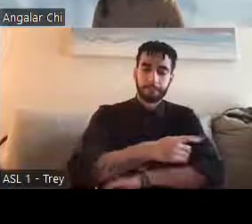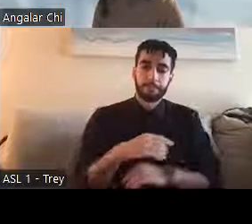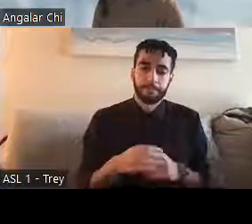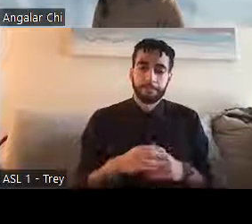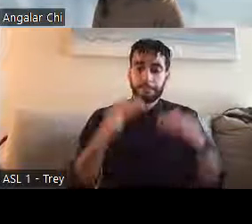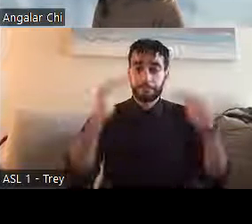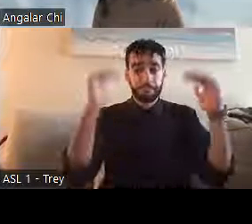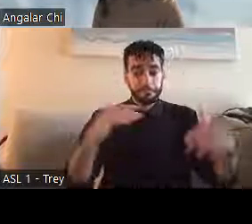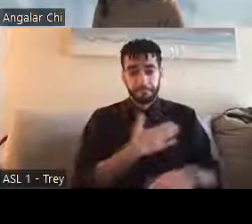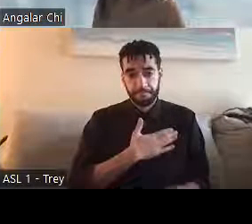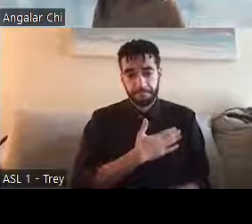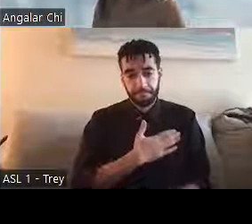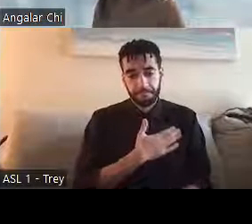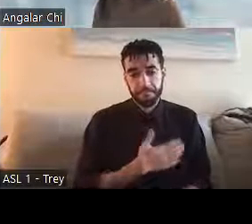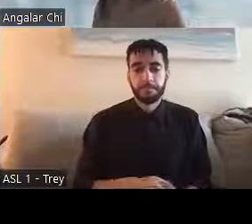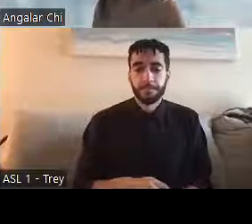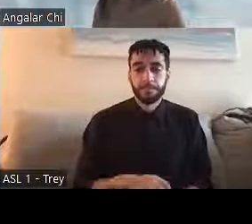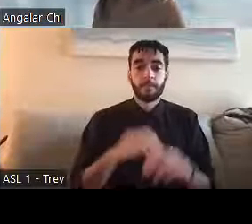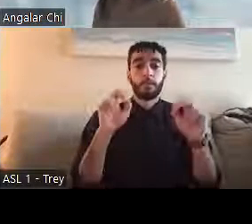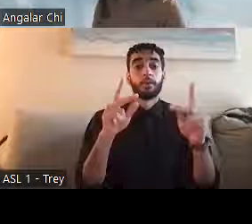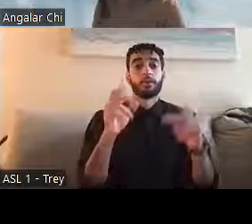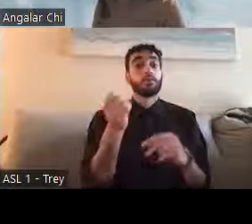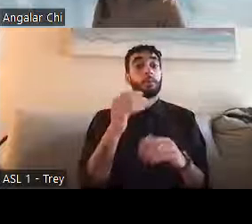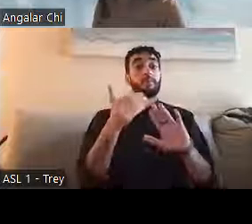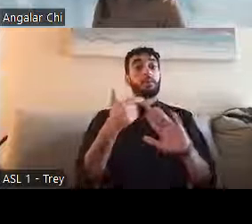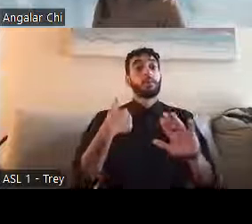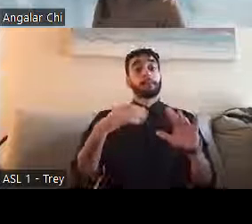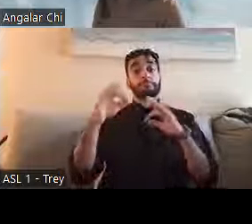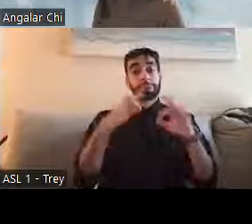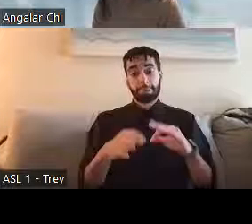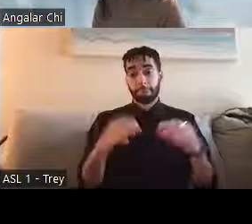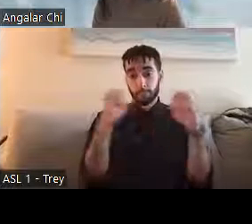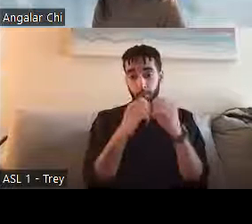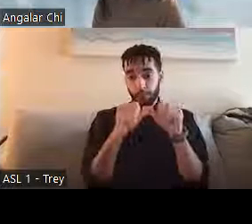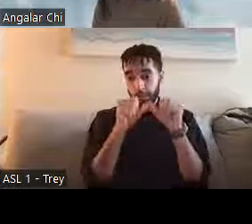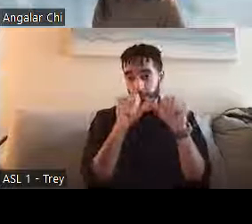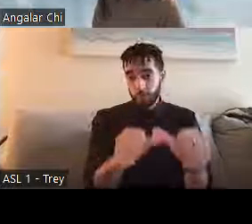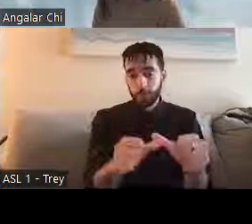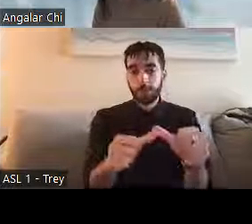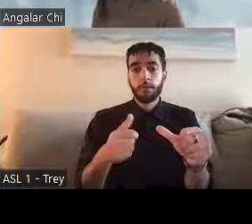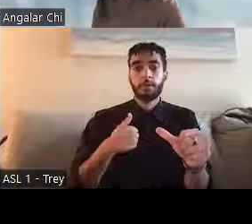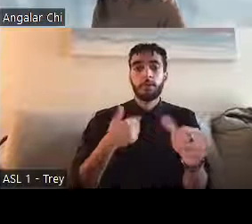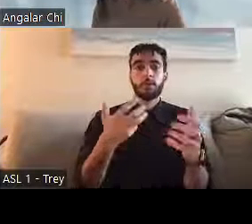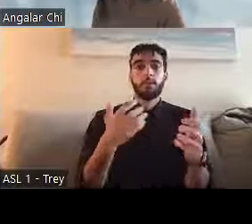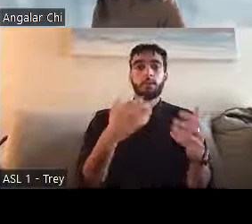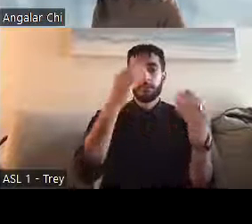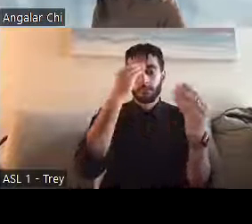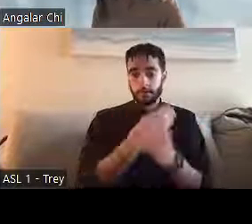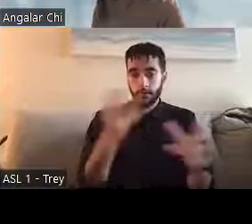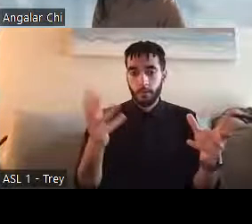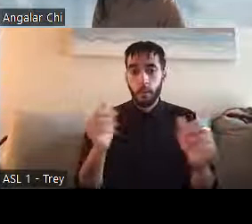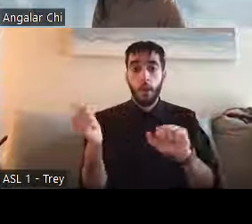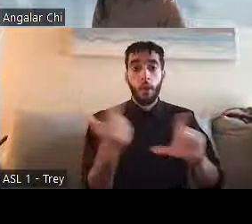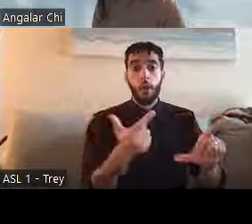please. Okay, so before I proceed further, I would like to underscore that all estimates are weighted starting